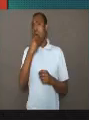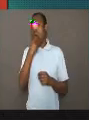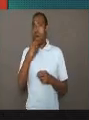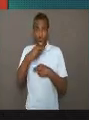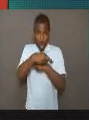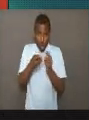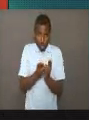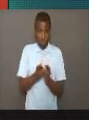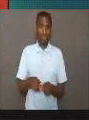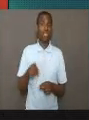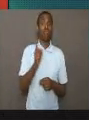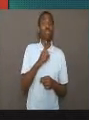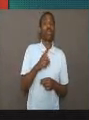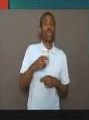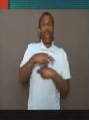the room colder.